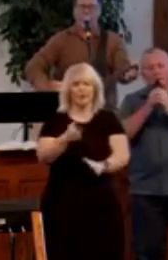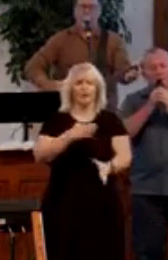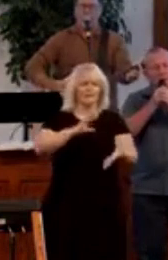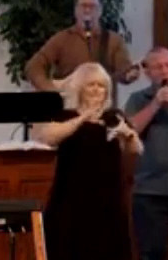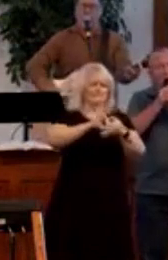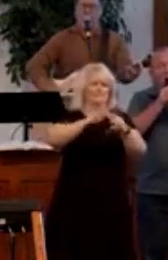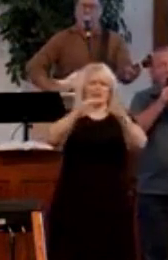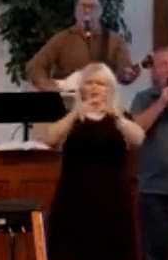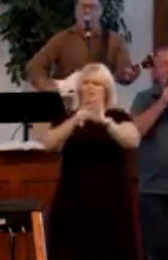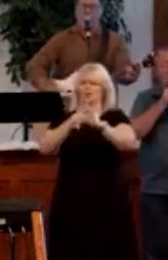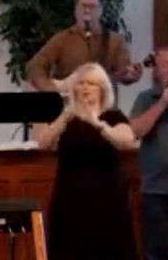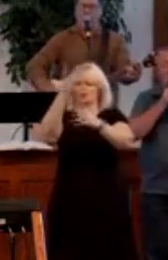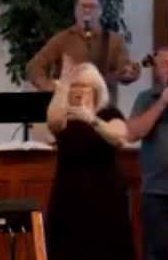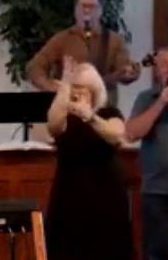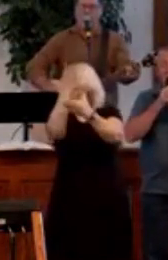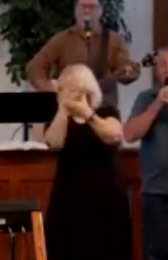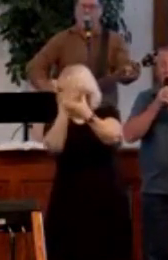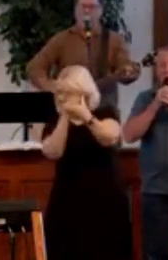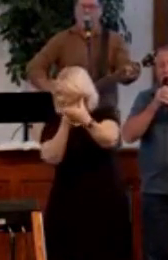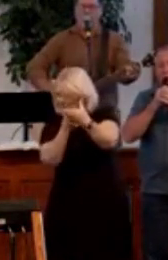believed. My chains are